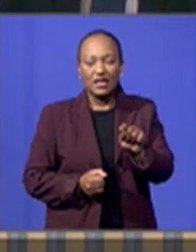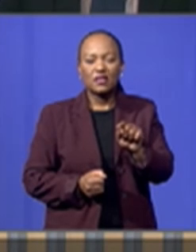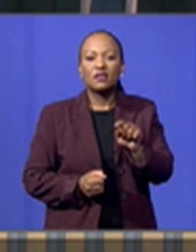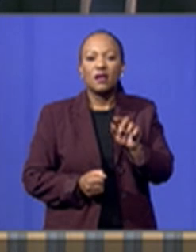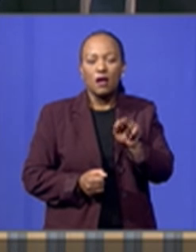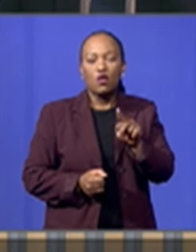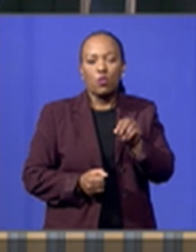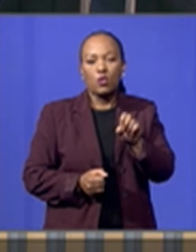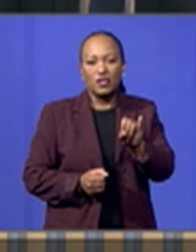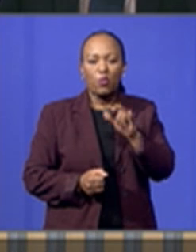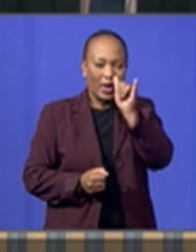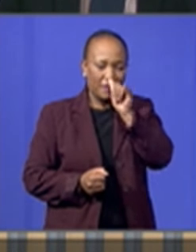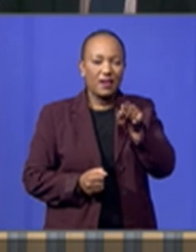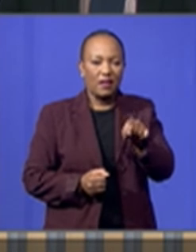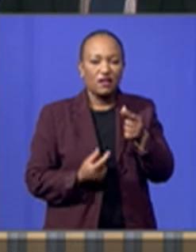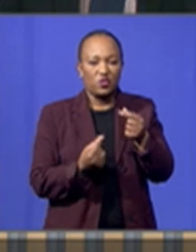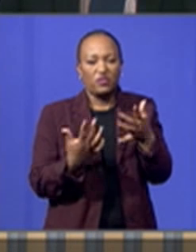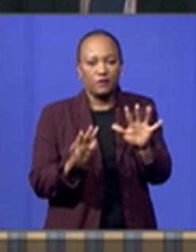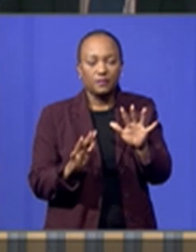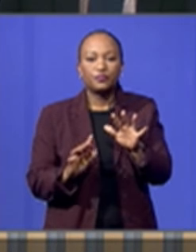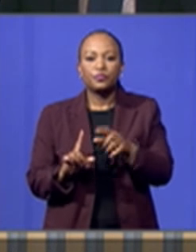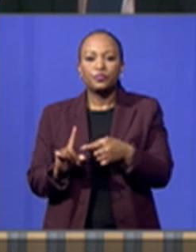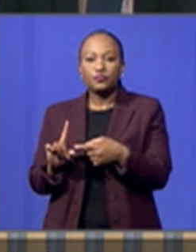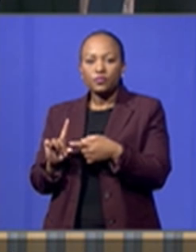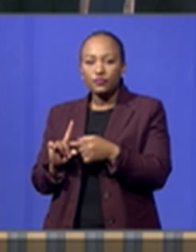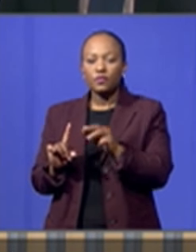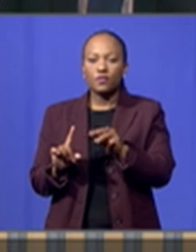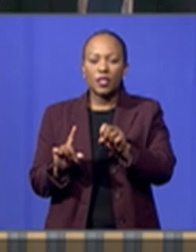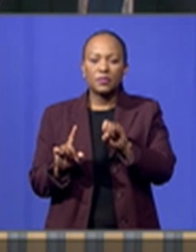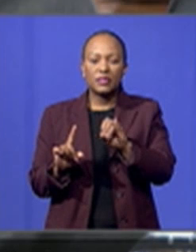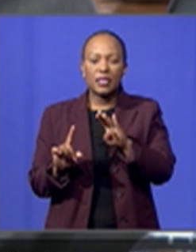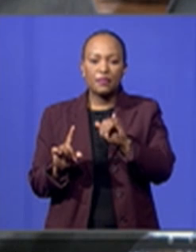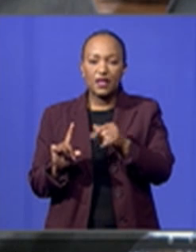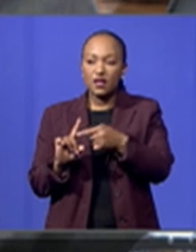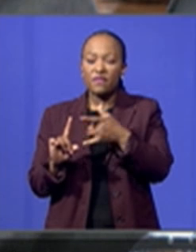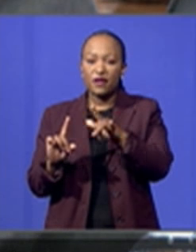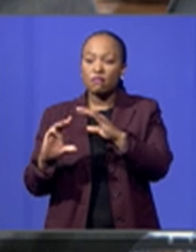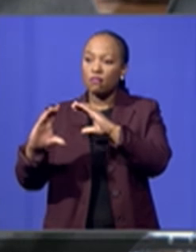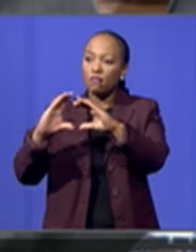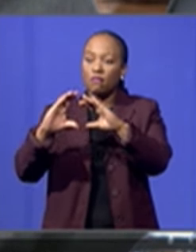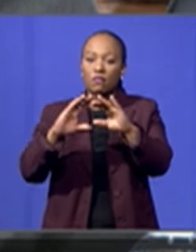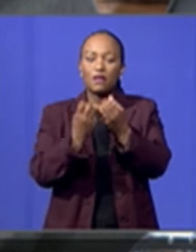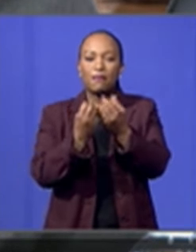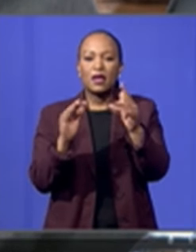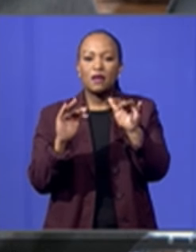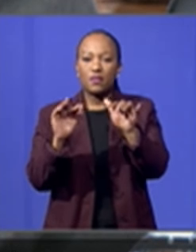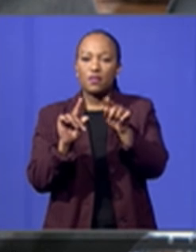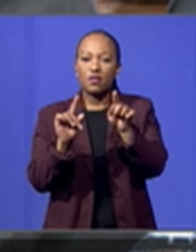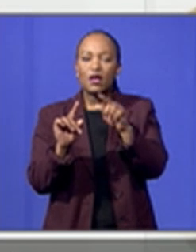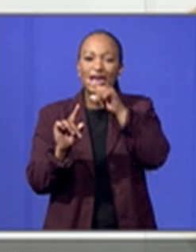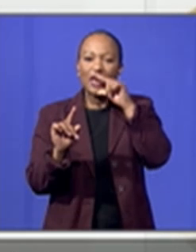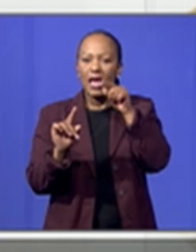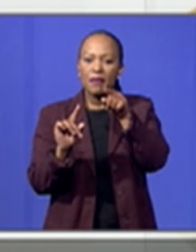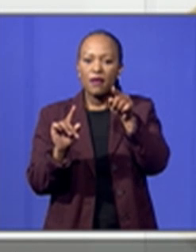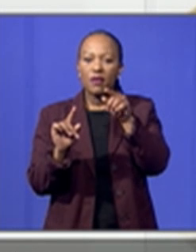offense. Khabagare go begwa fa Msibi a nnile le dipuisano di le mmalwa le batho ba ba farologaneng ba maina a bona